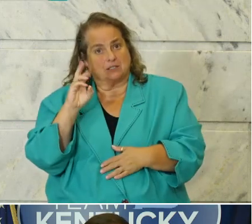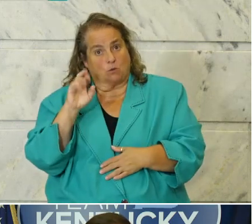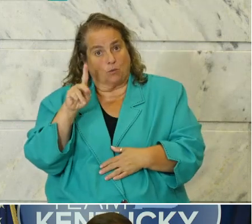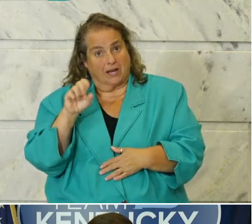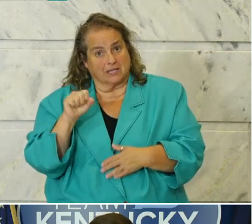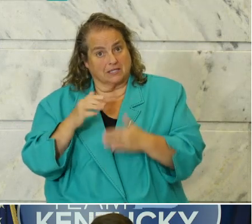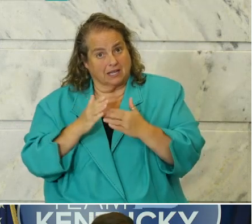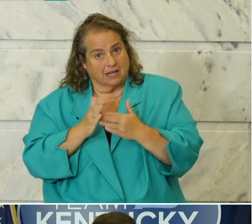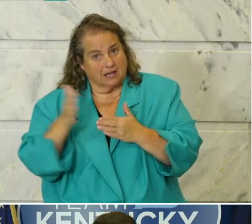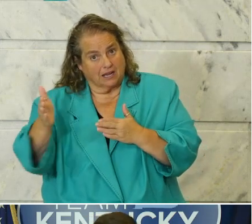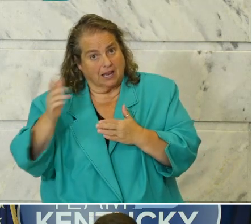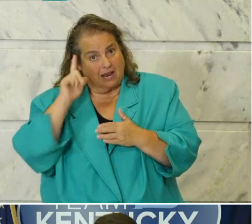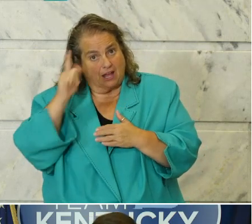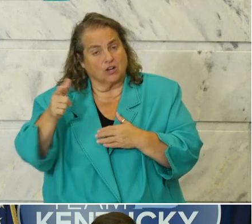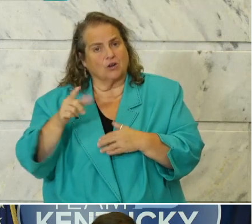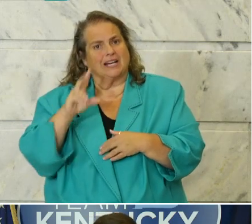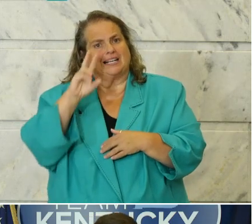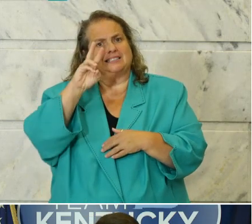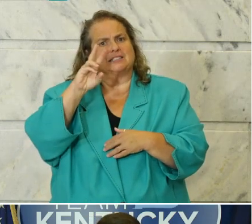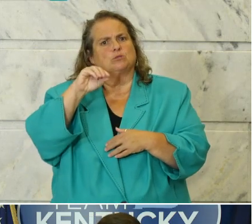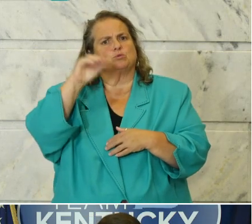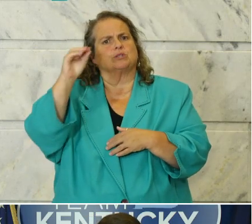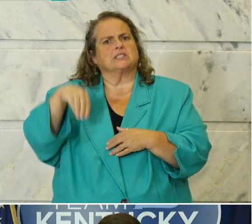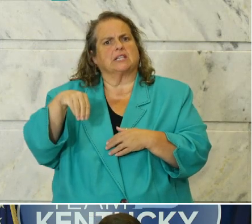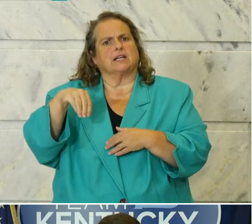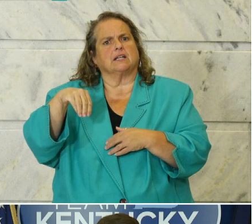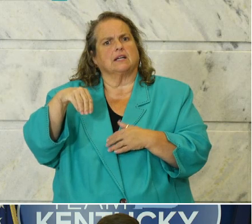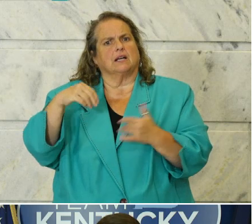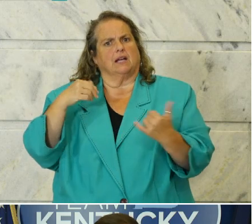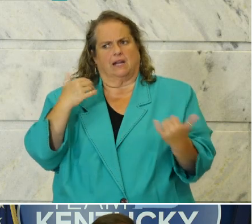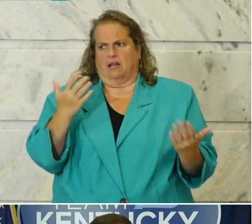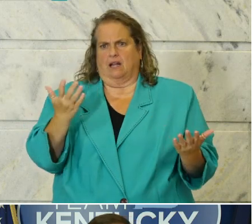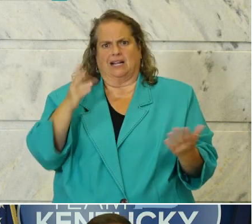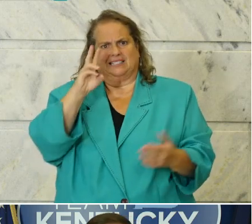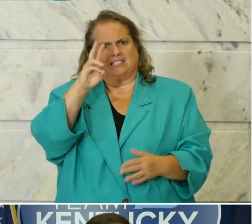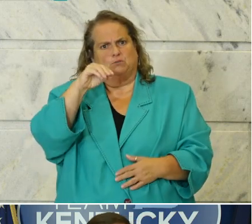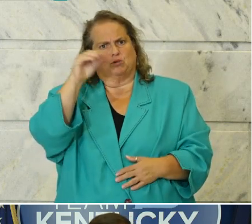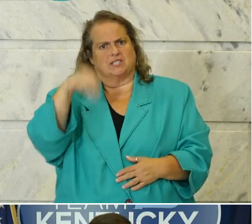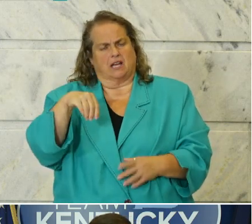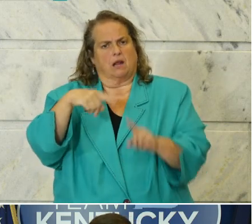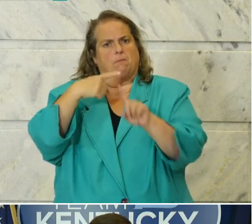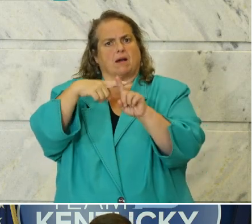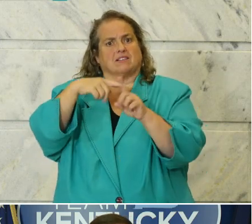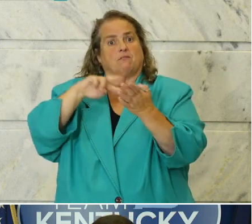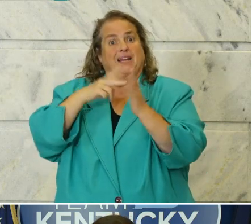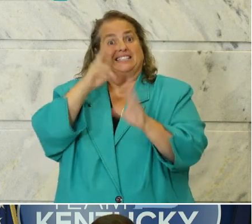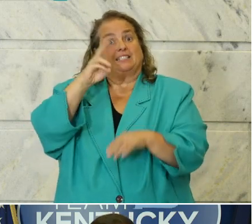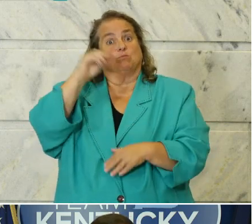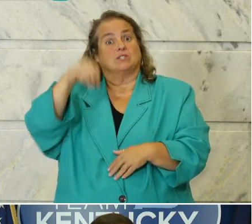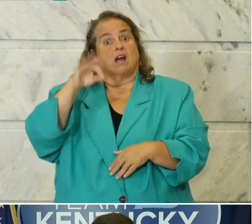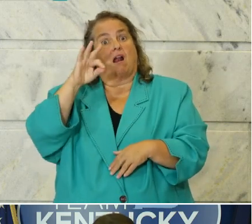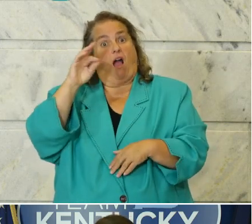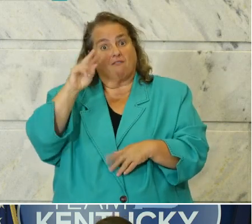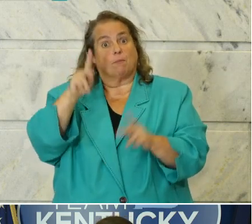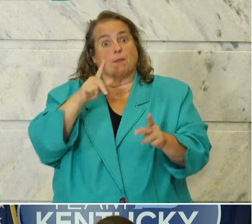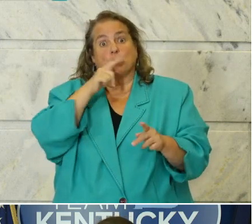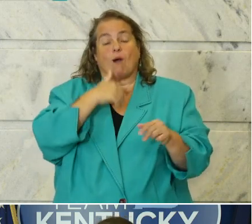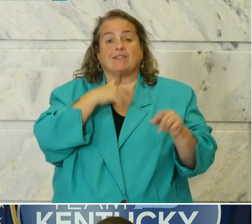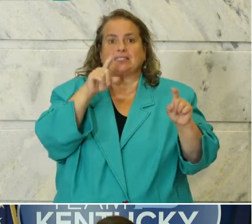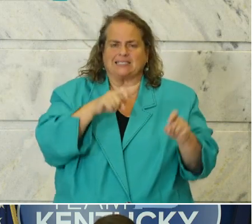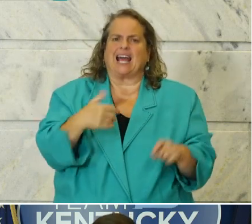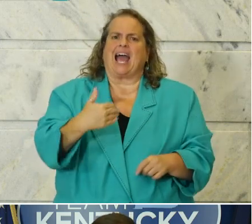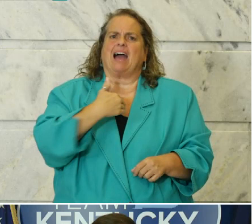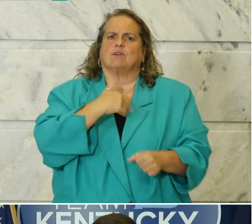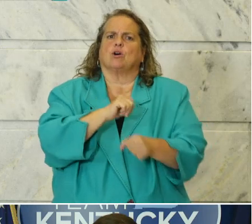had a 6% positivity rate. Let's face it, we're trying really hard. And we've got good steps